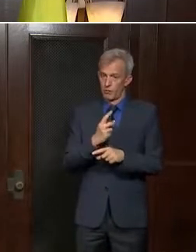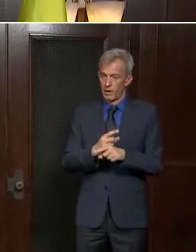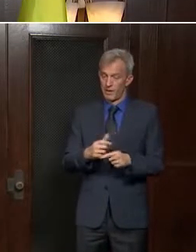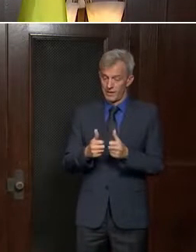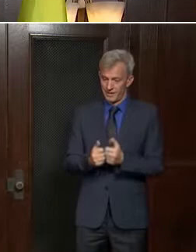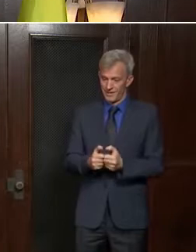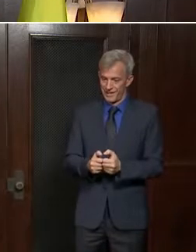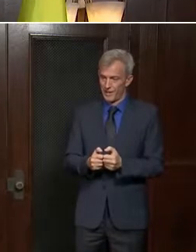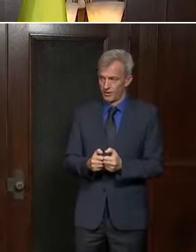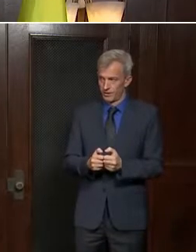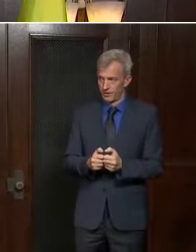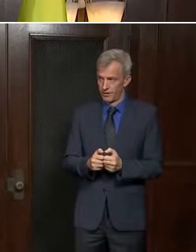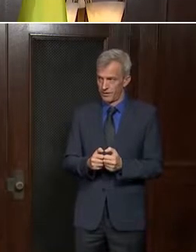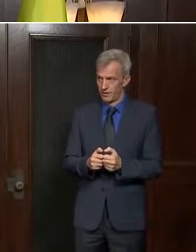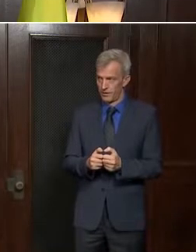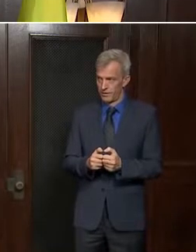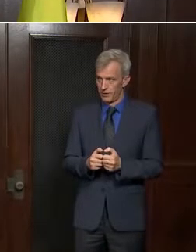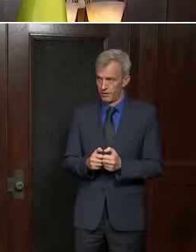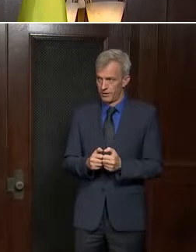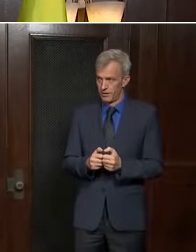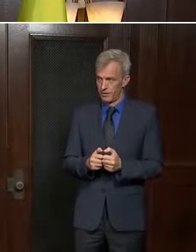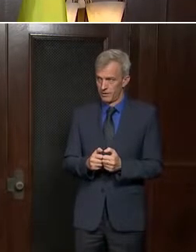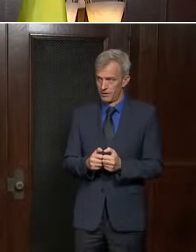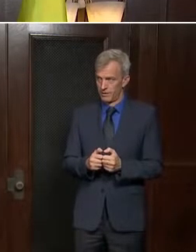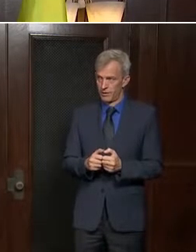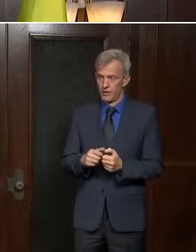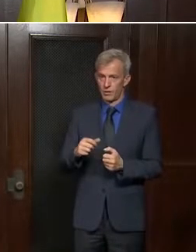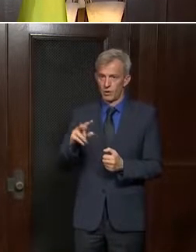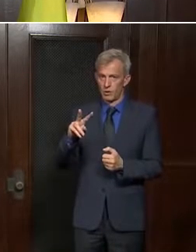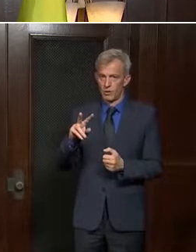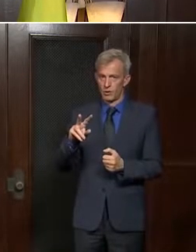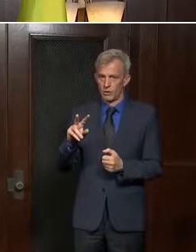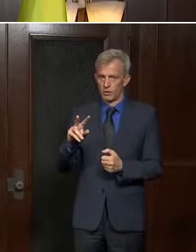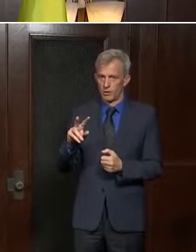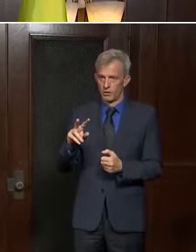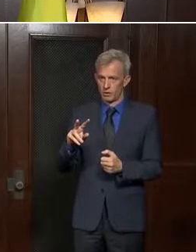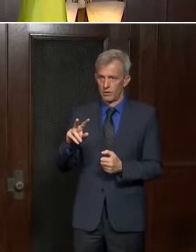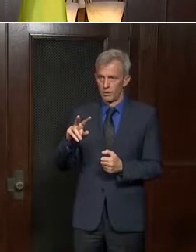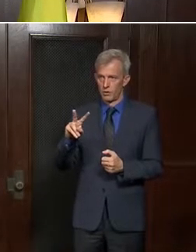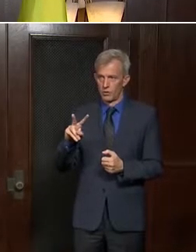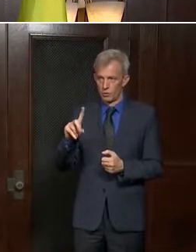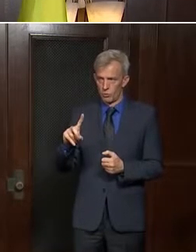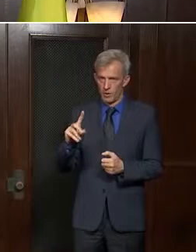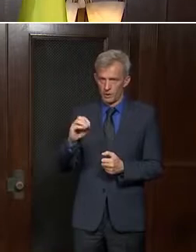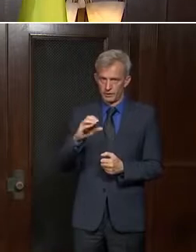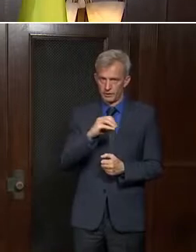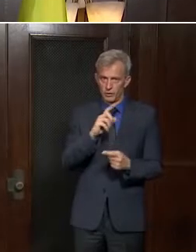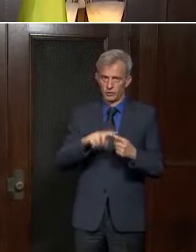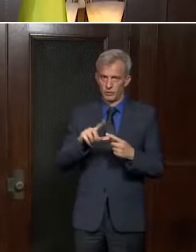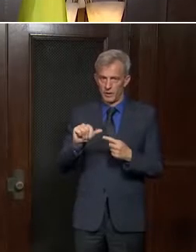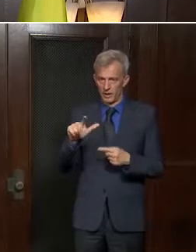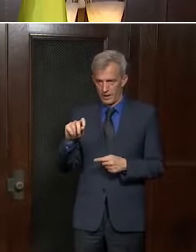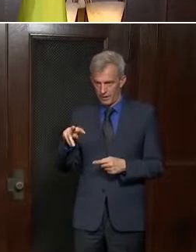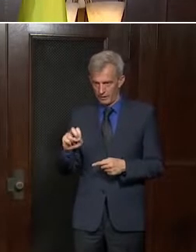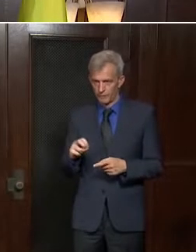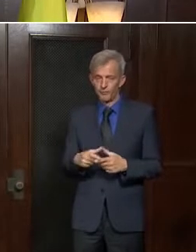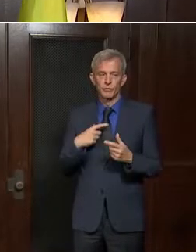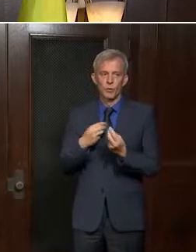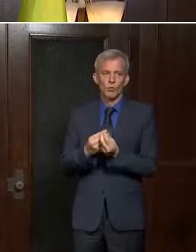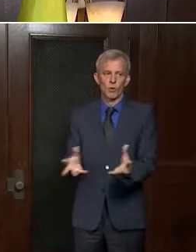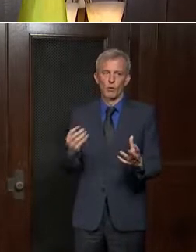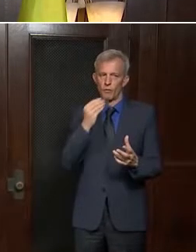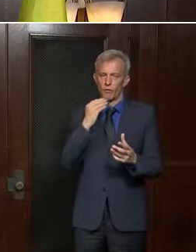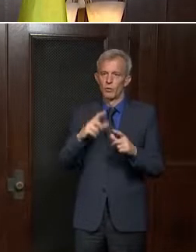texting 21,000 to LA Love, but I think that might be backwards. I'll make sure I clarify that. We rolled out grocery gift cards last